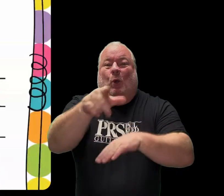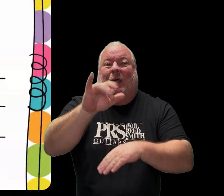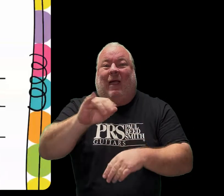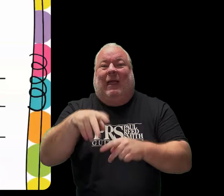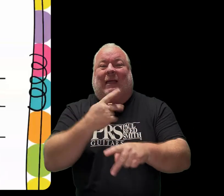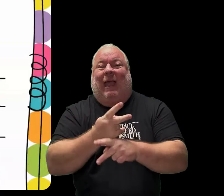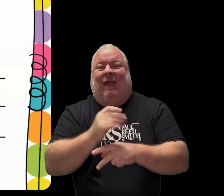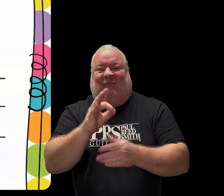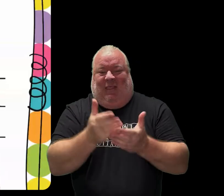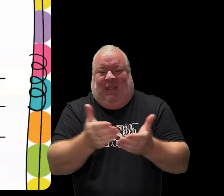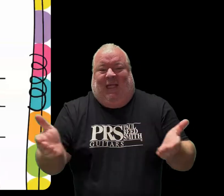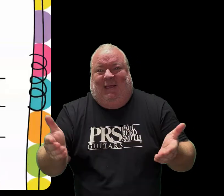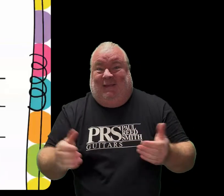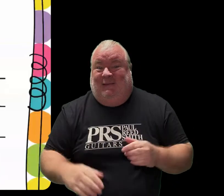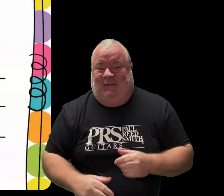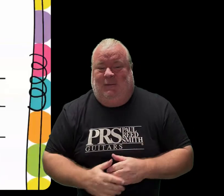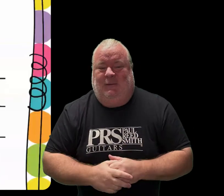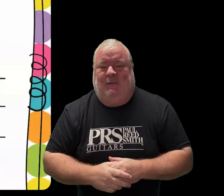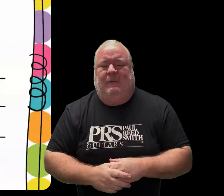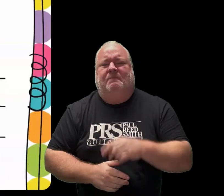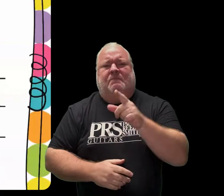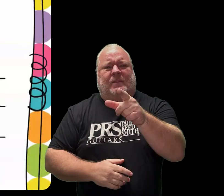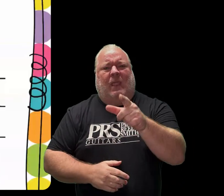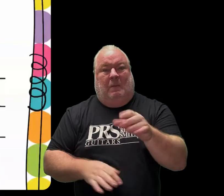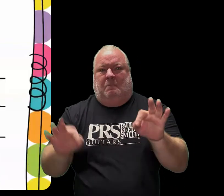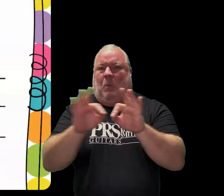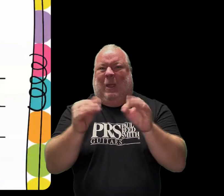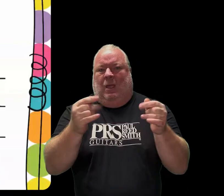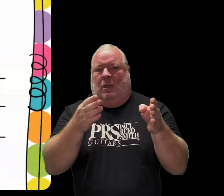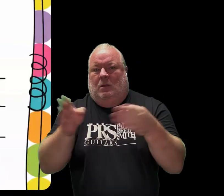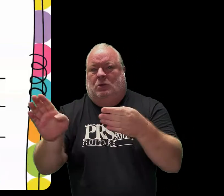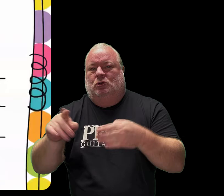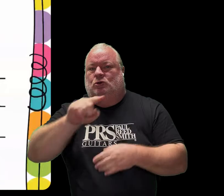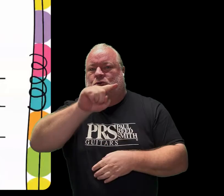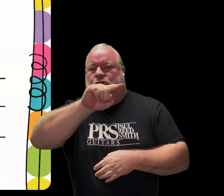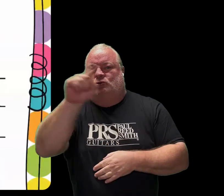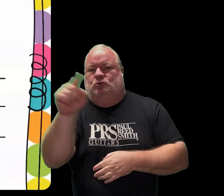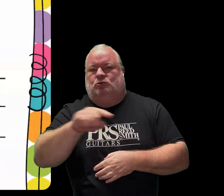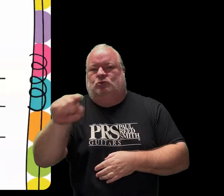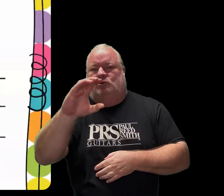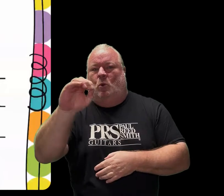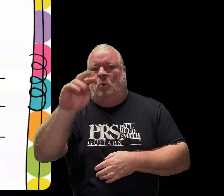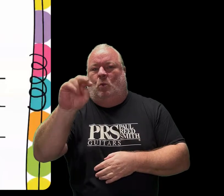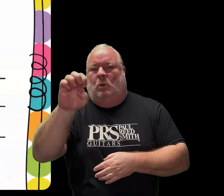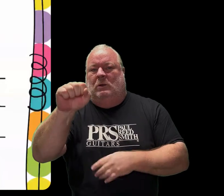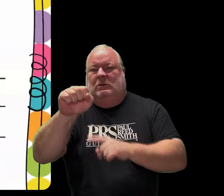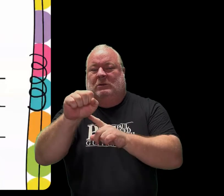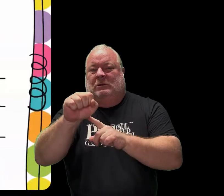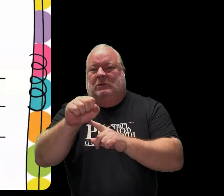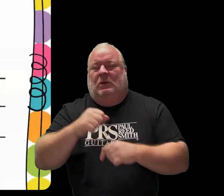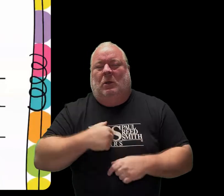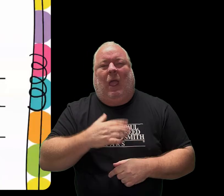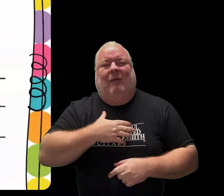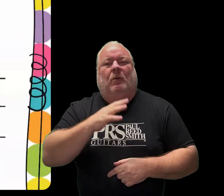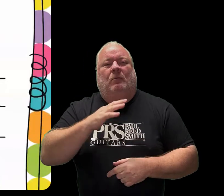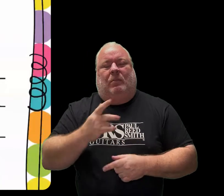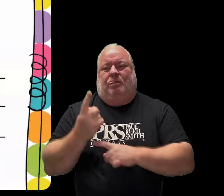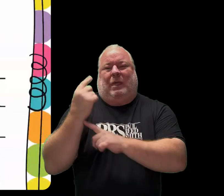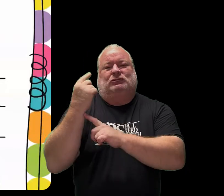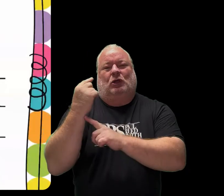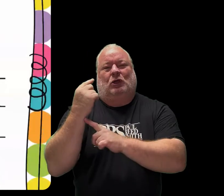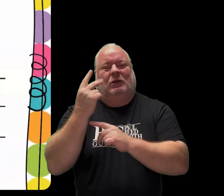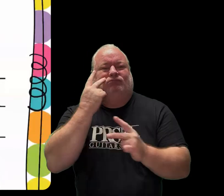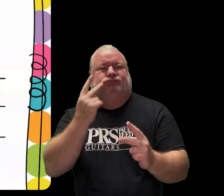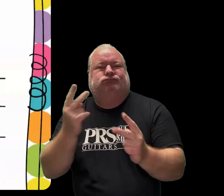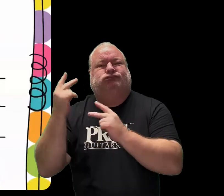for. I want to bring your attention to zones. We're going to be revisiting a flashback